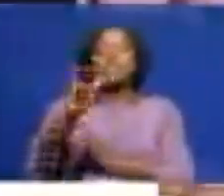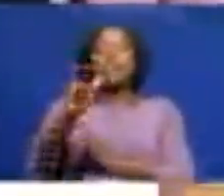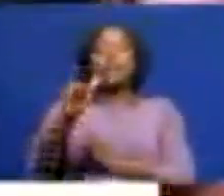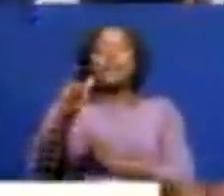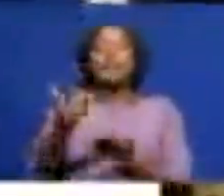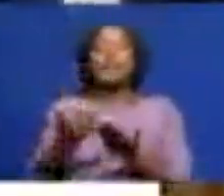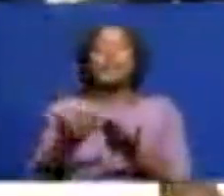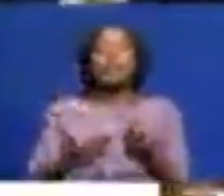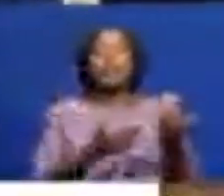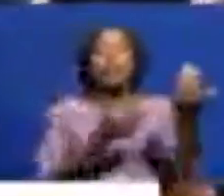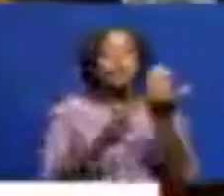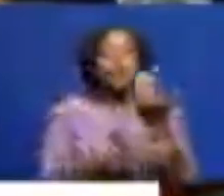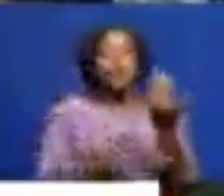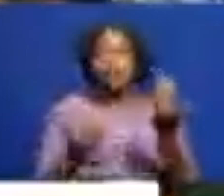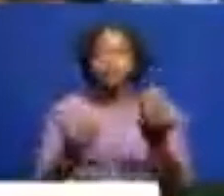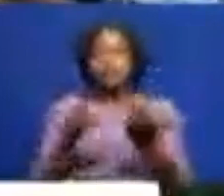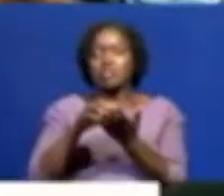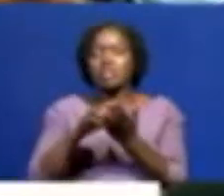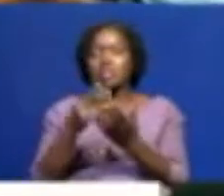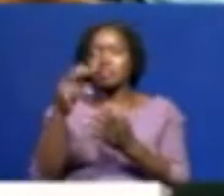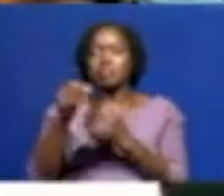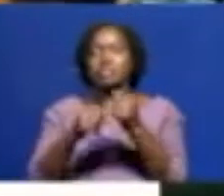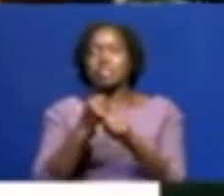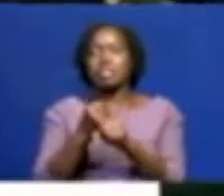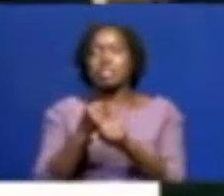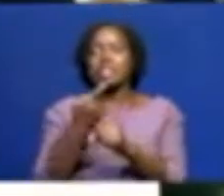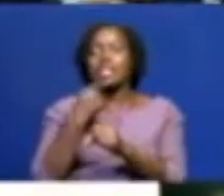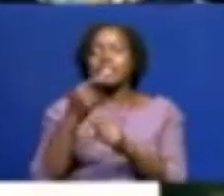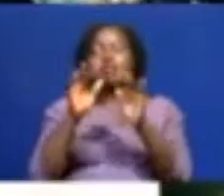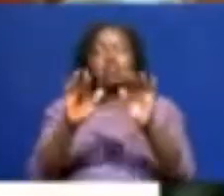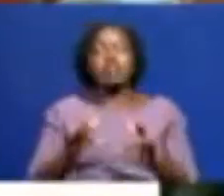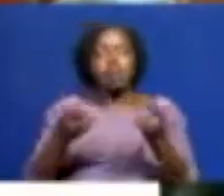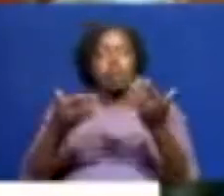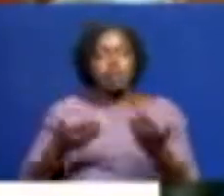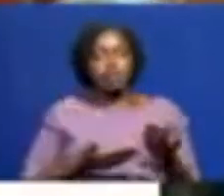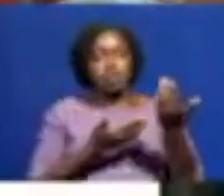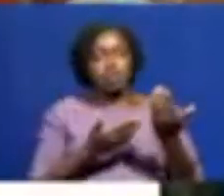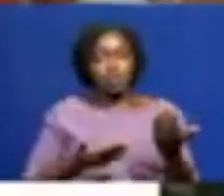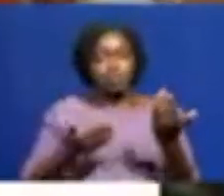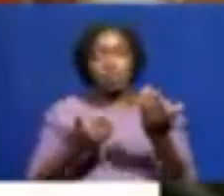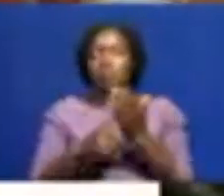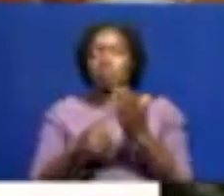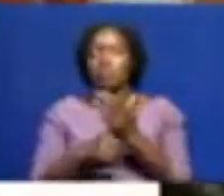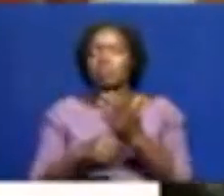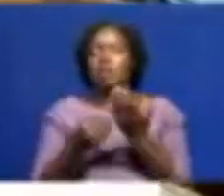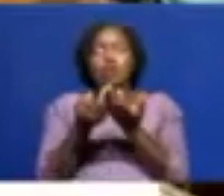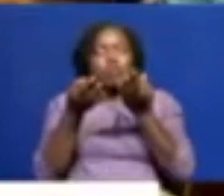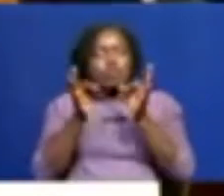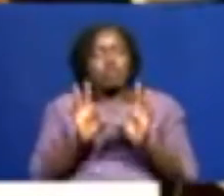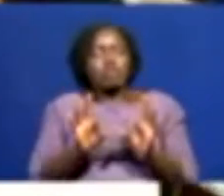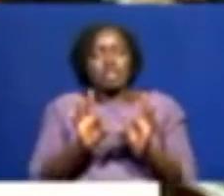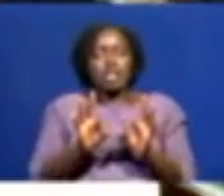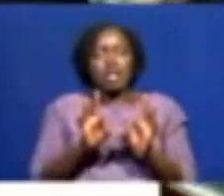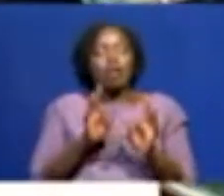case for almost 2 decades. Deya of the alleged Miracle Baby scandal was set free in all the 5 counts of